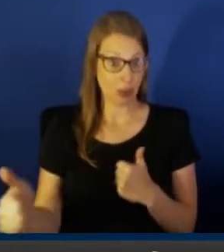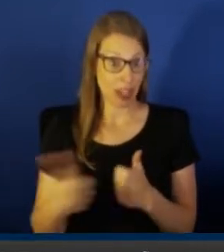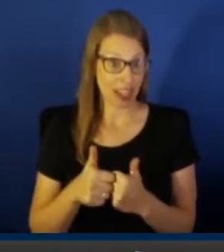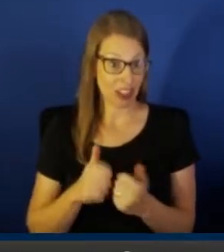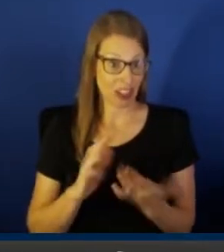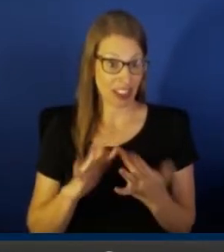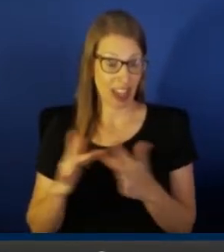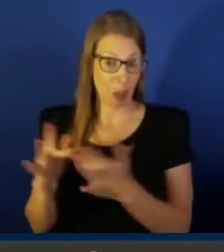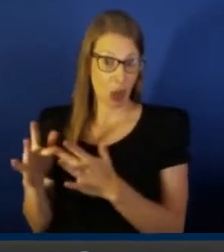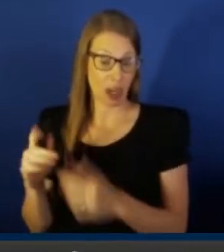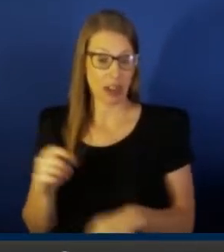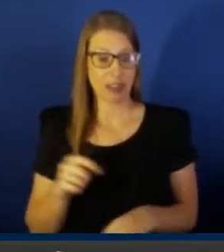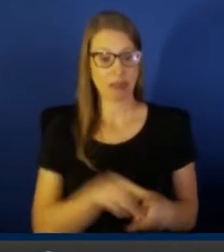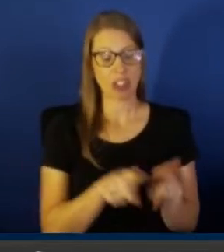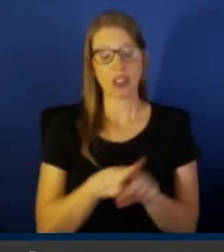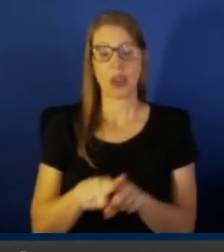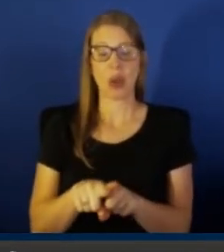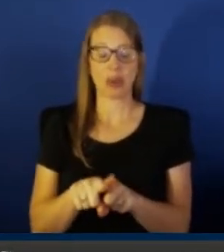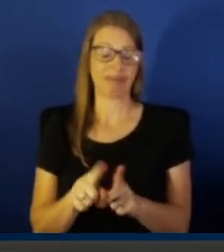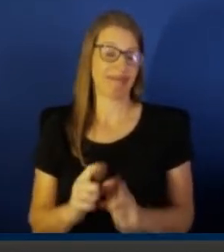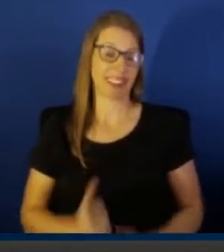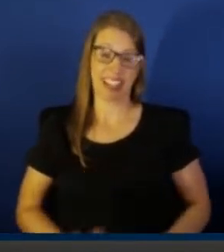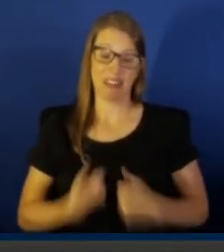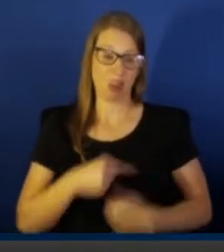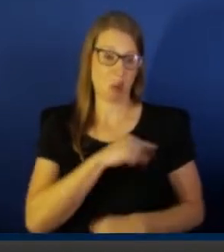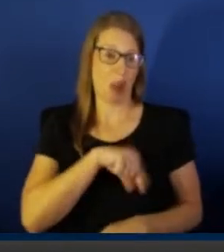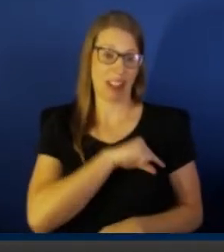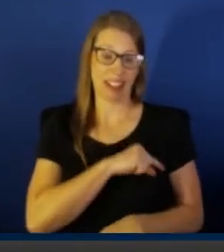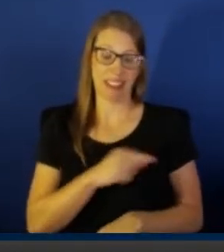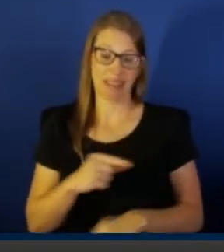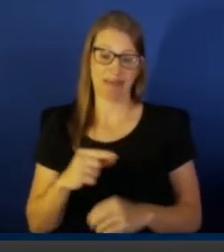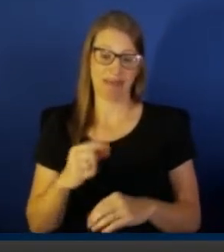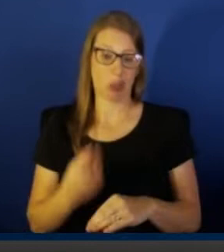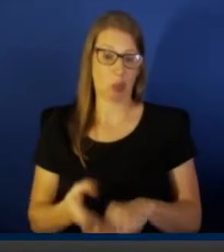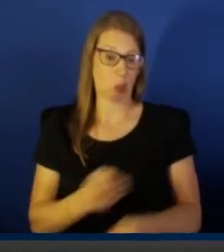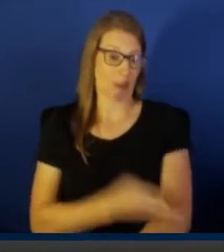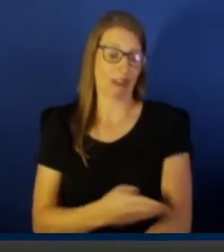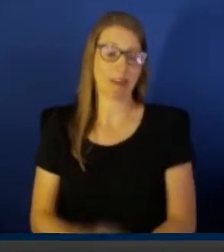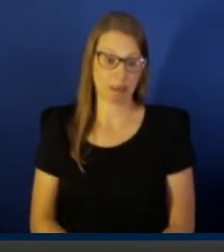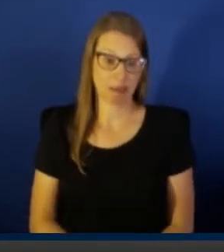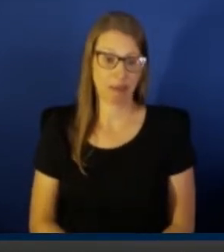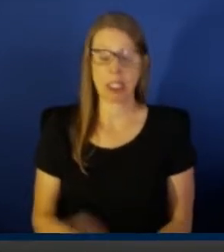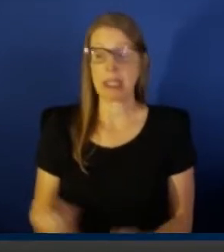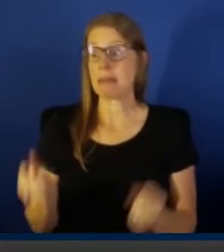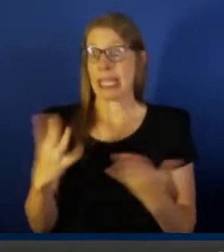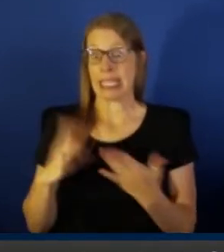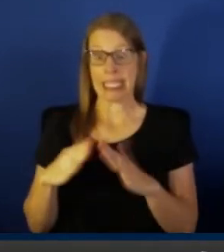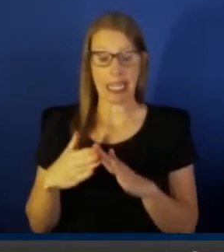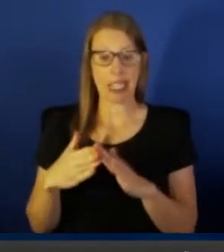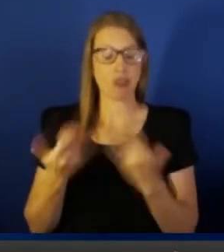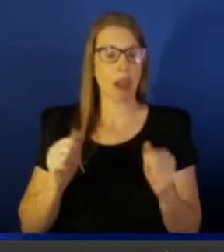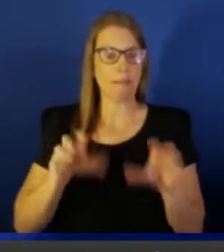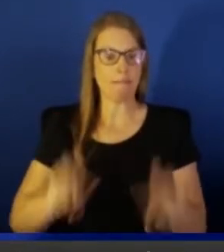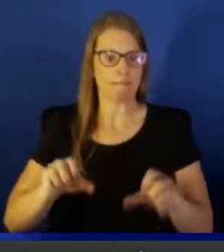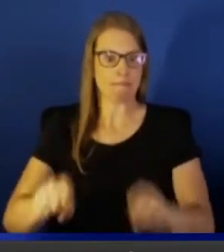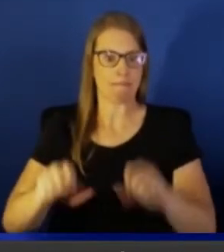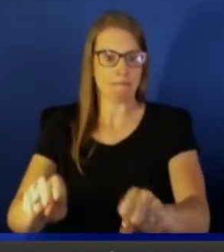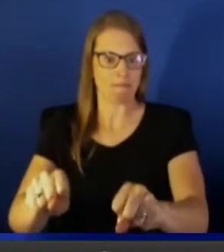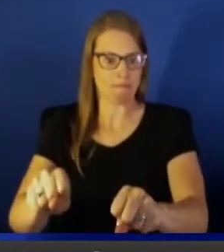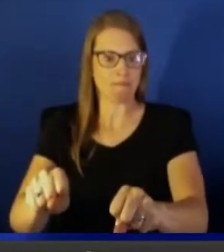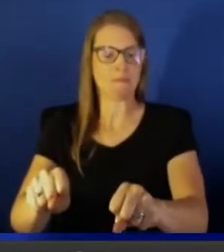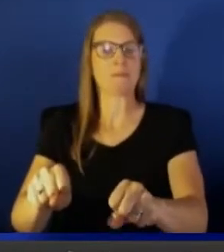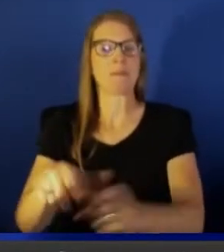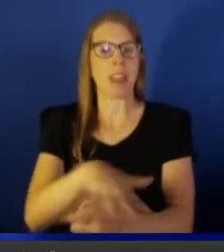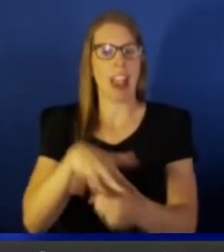quality of life for Kansas Cityans. And you're seeing this in more major cities, that they're trying to reclaim more green space in downtown areas. It is good for